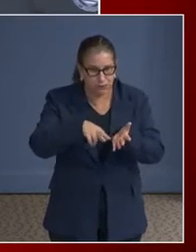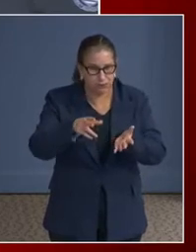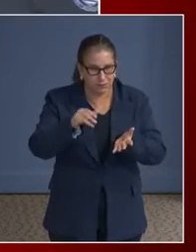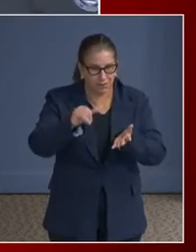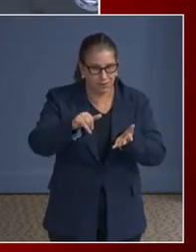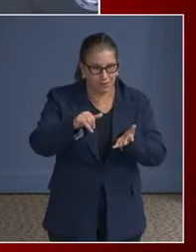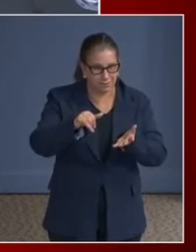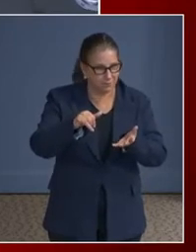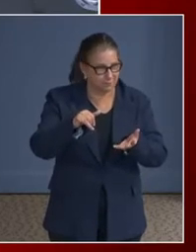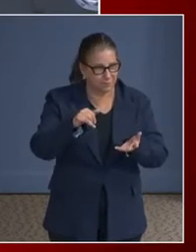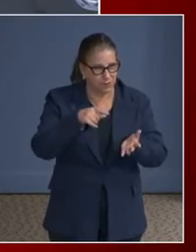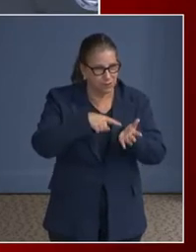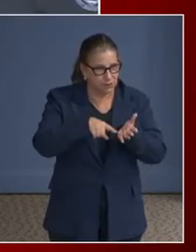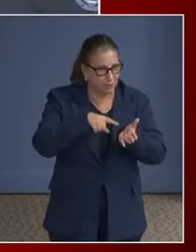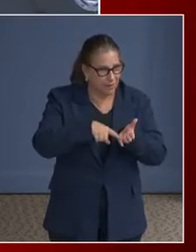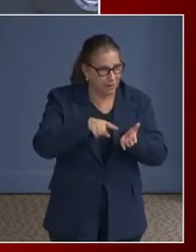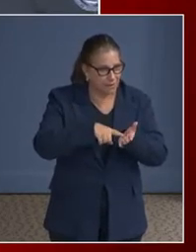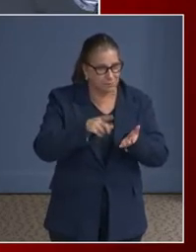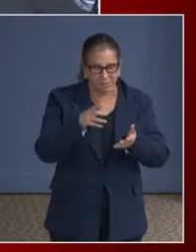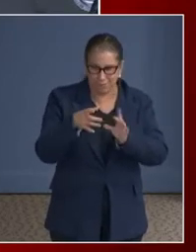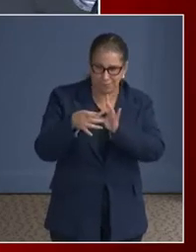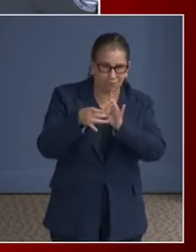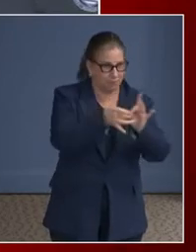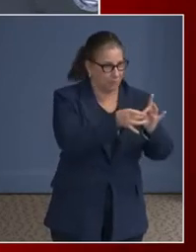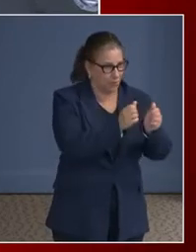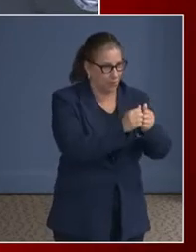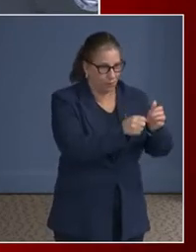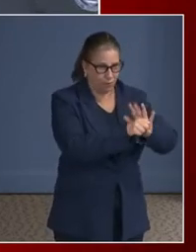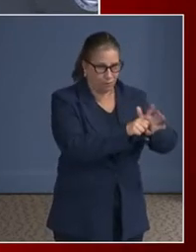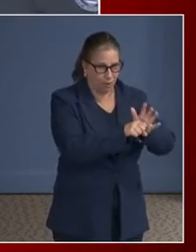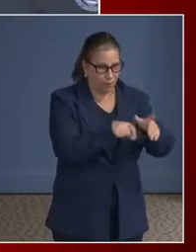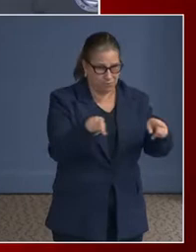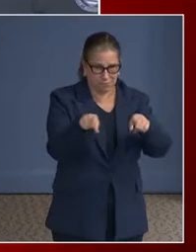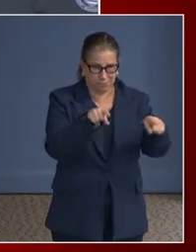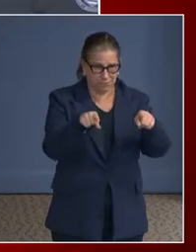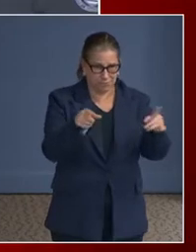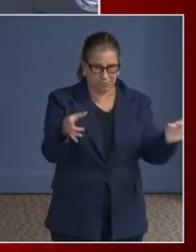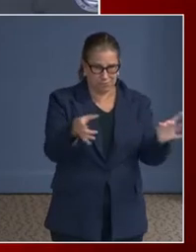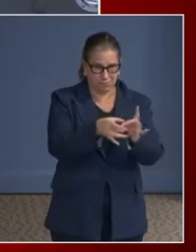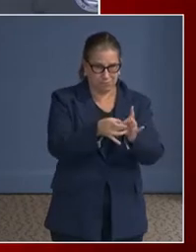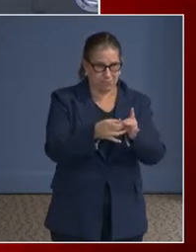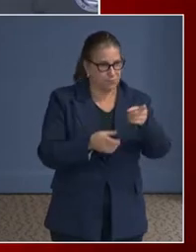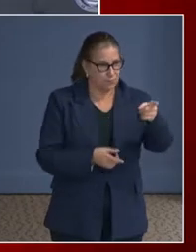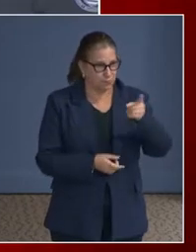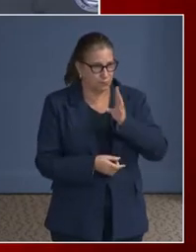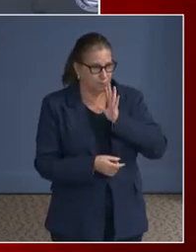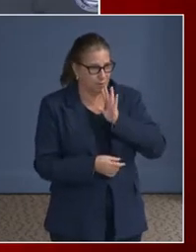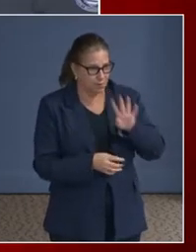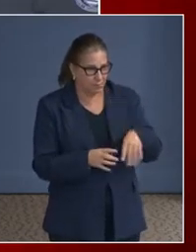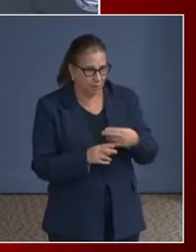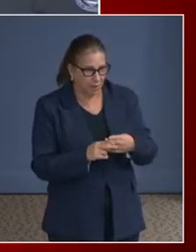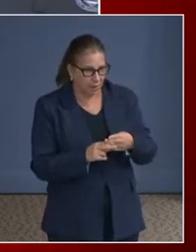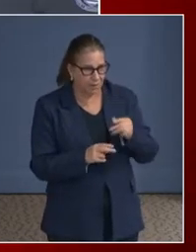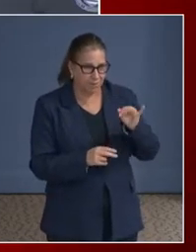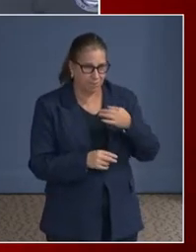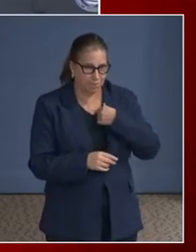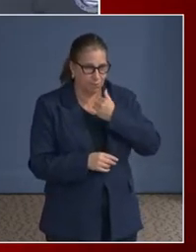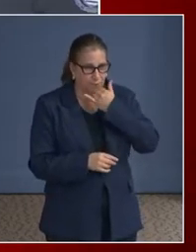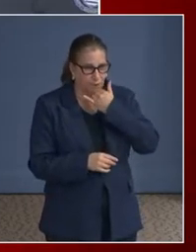COVID. What some people, and I think what you're referencing, Mark, you can correct me if I'm not tracking your